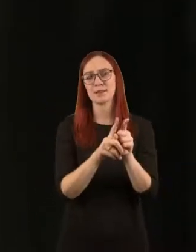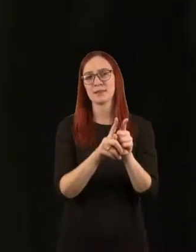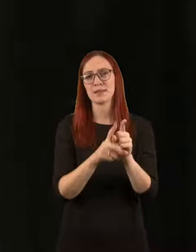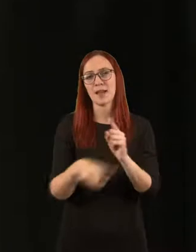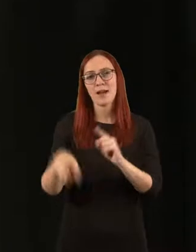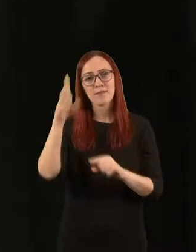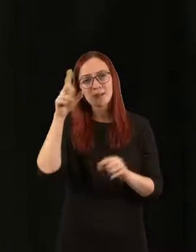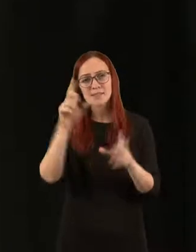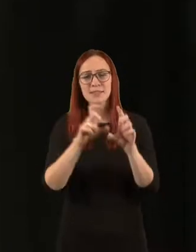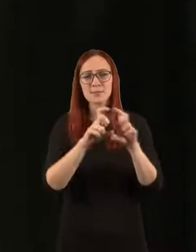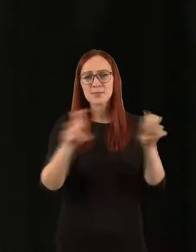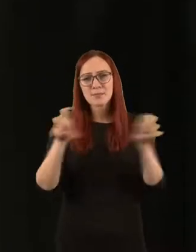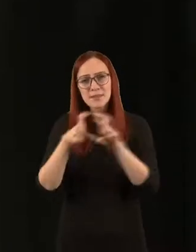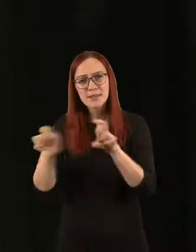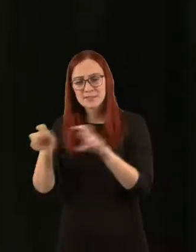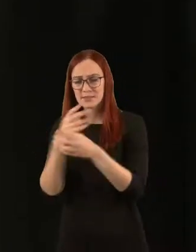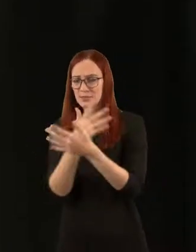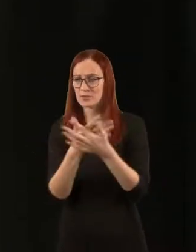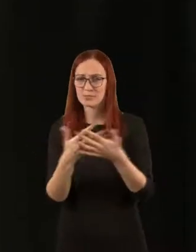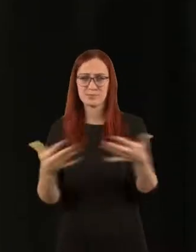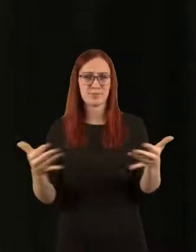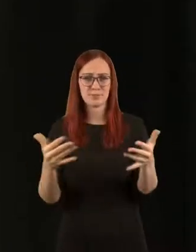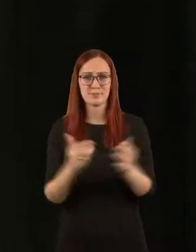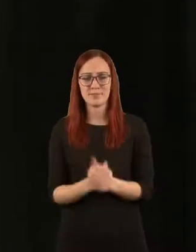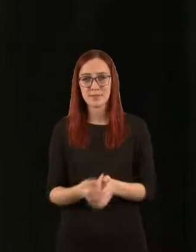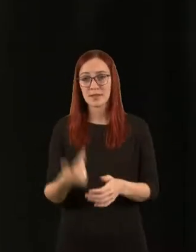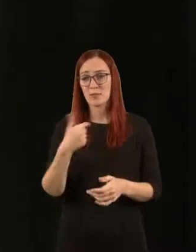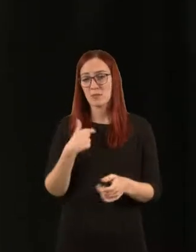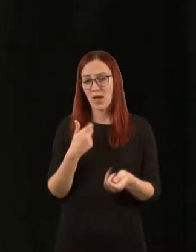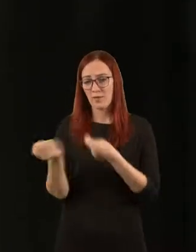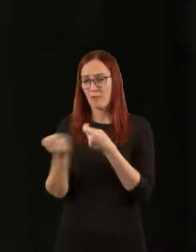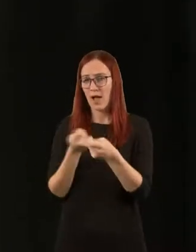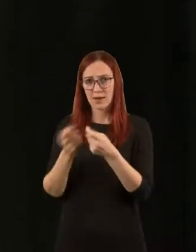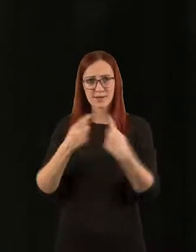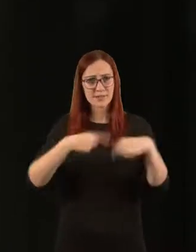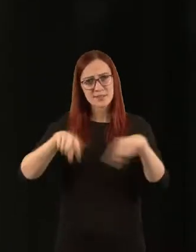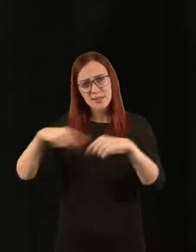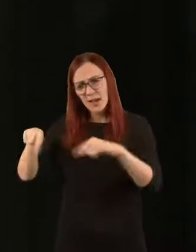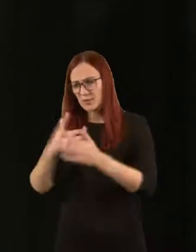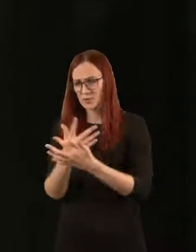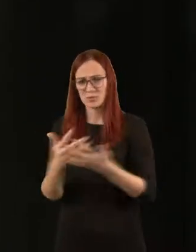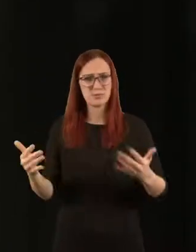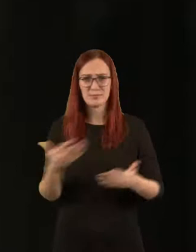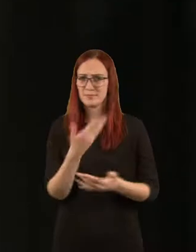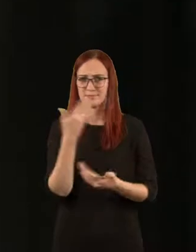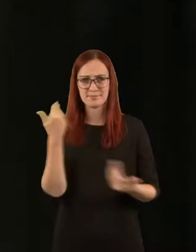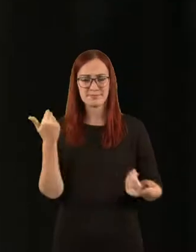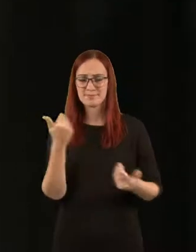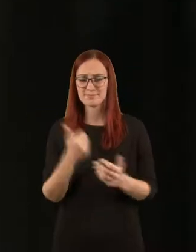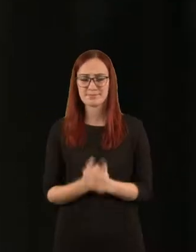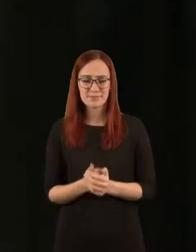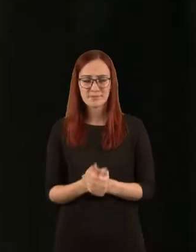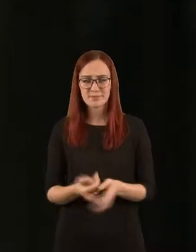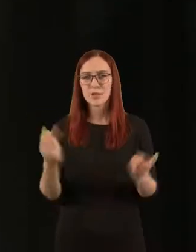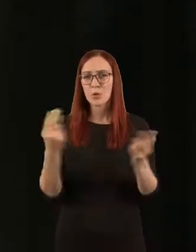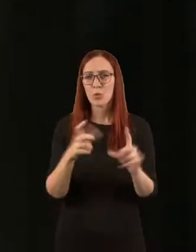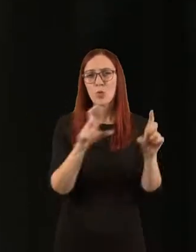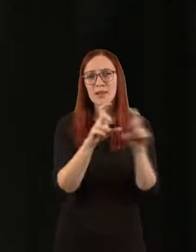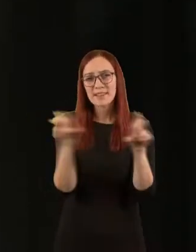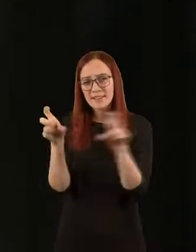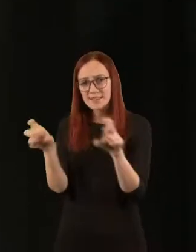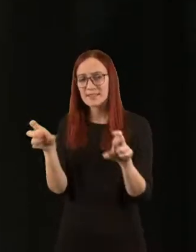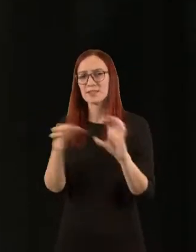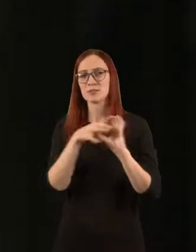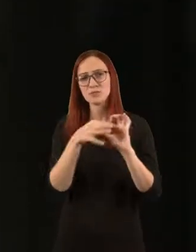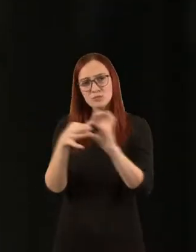that environment protection becomes a part of local policies as well, not solely